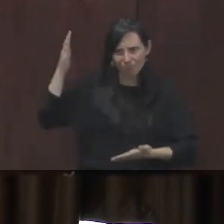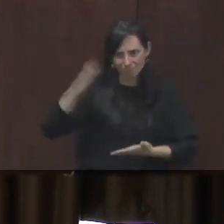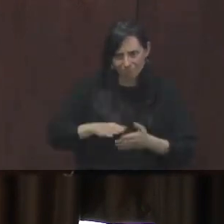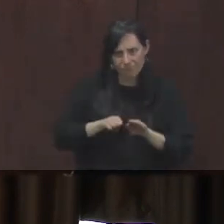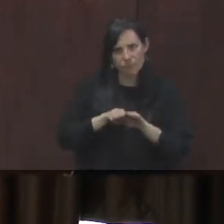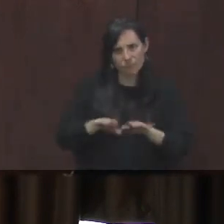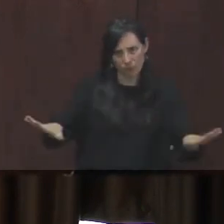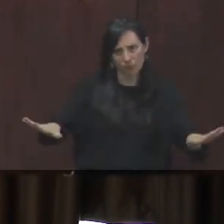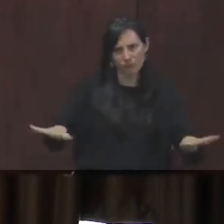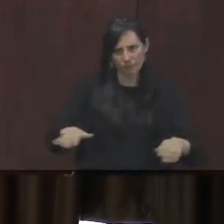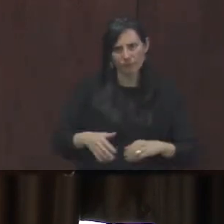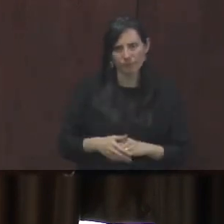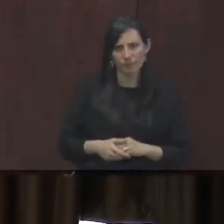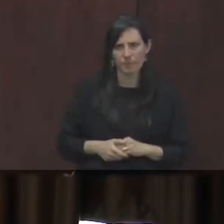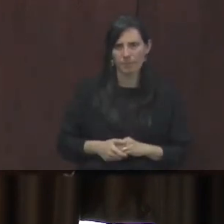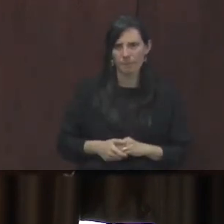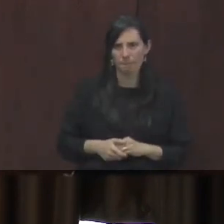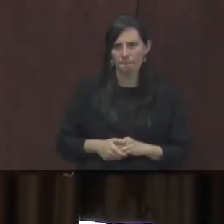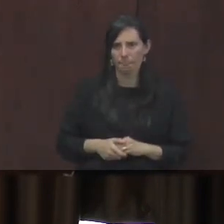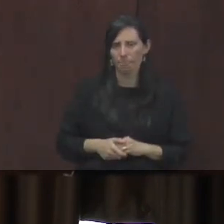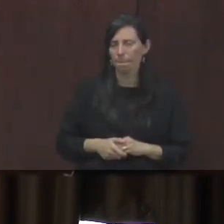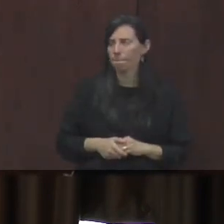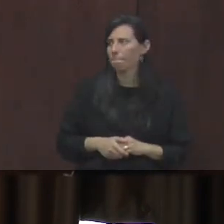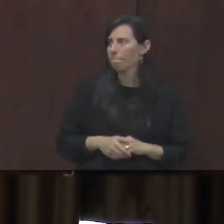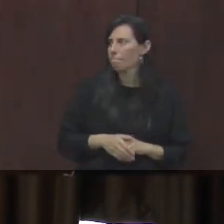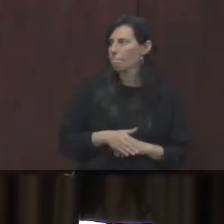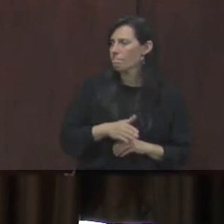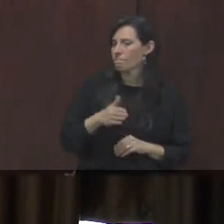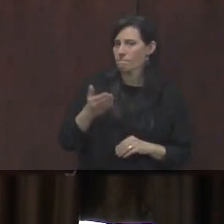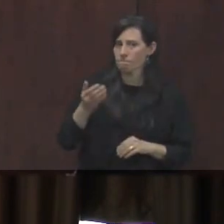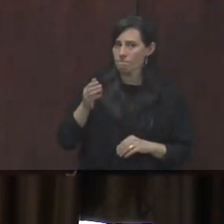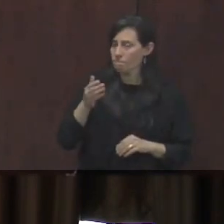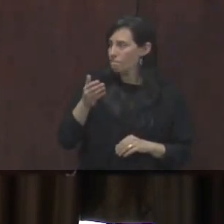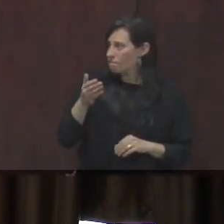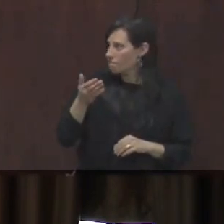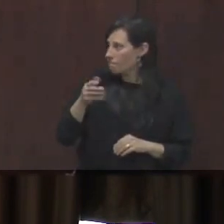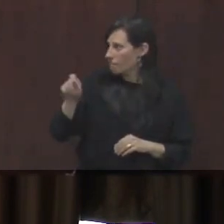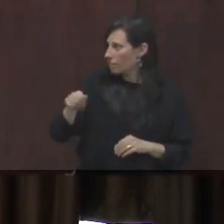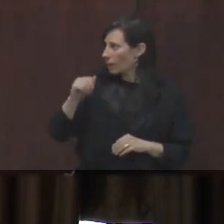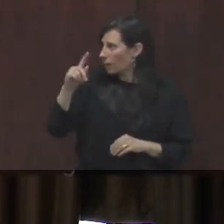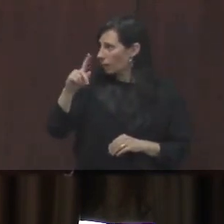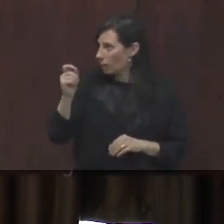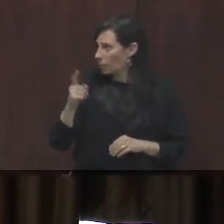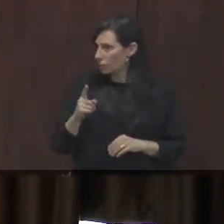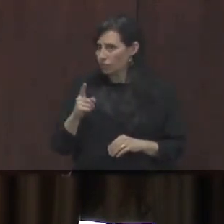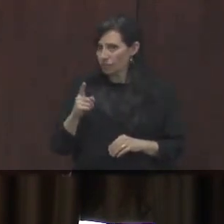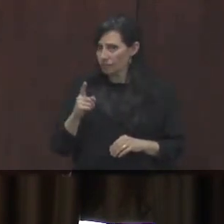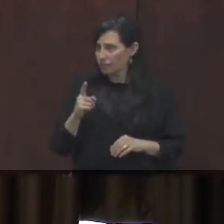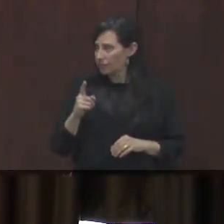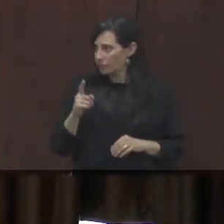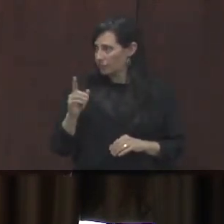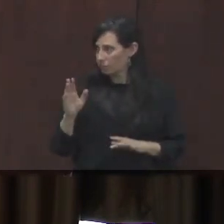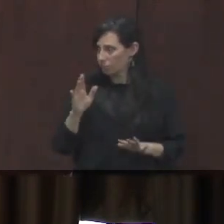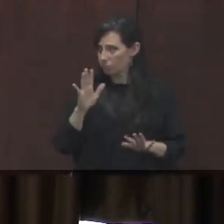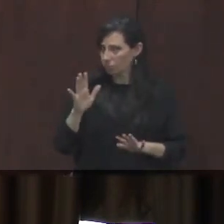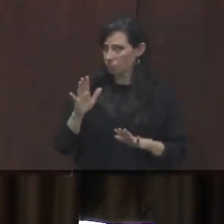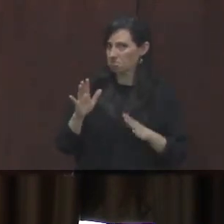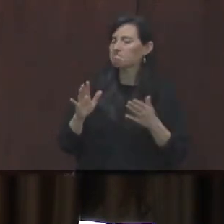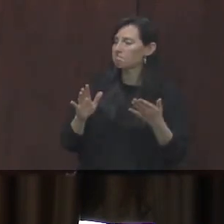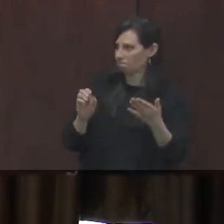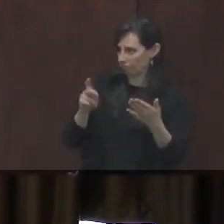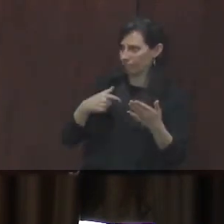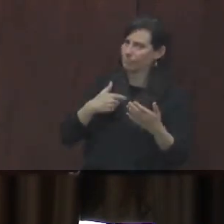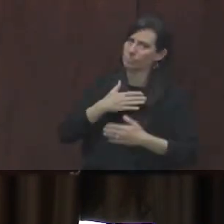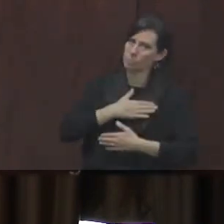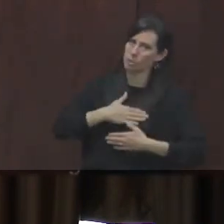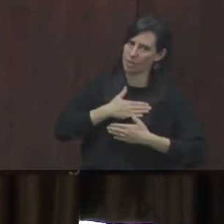Okay. Commissioners, any other questions for Dr. Hathaway? Thank you for being here. Yeah, I appreciate it, and we'll keep